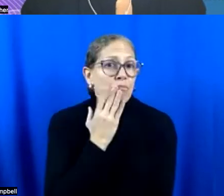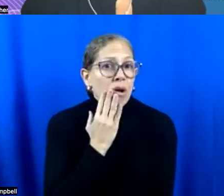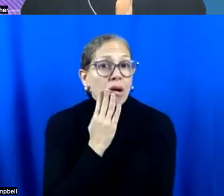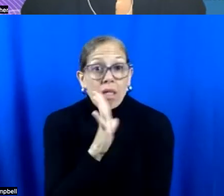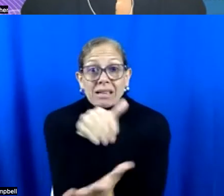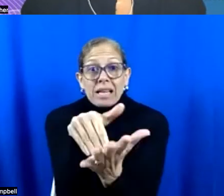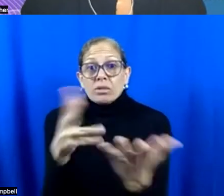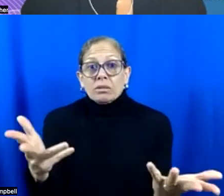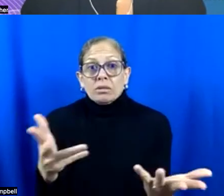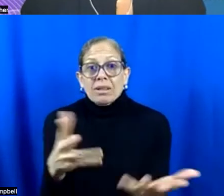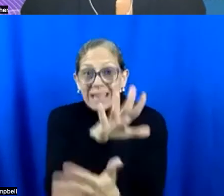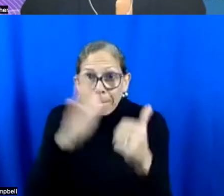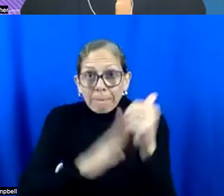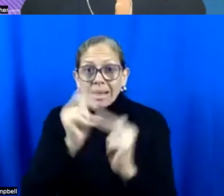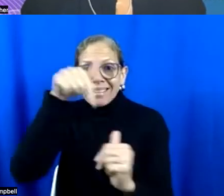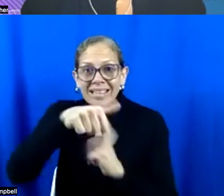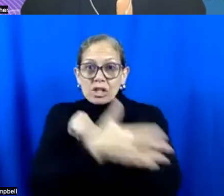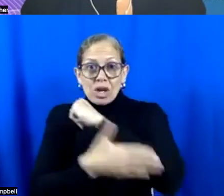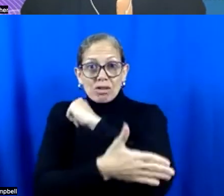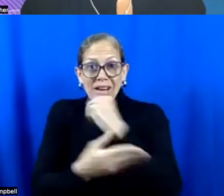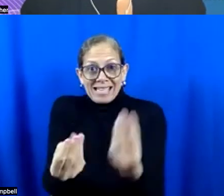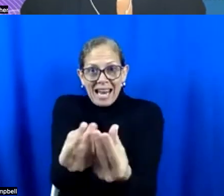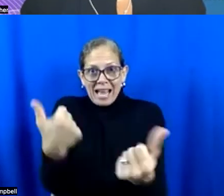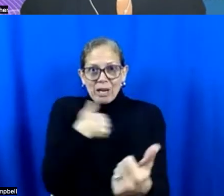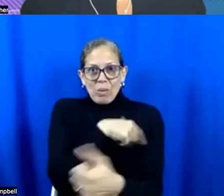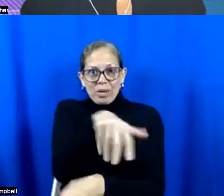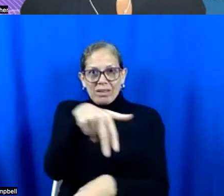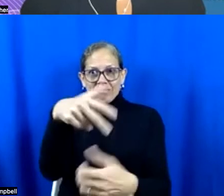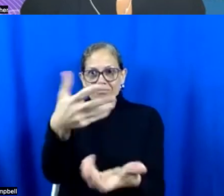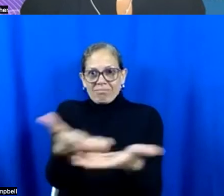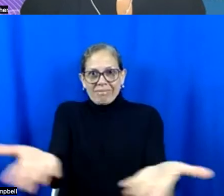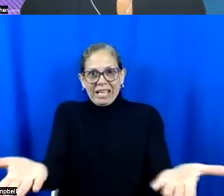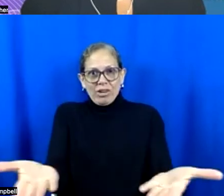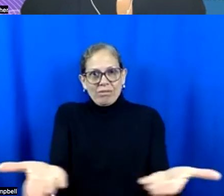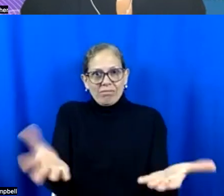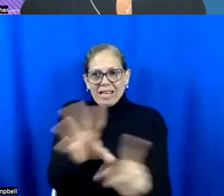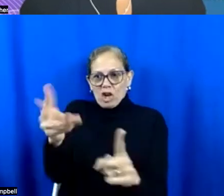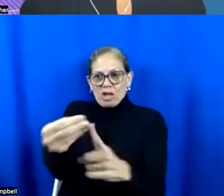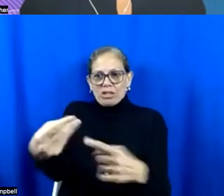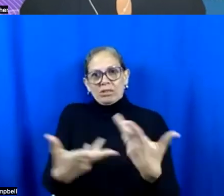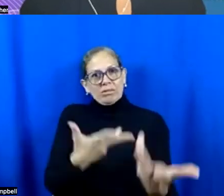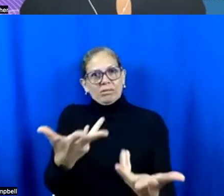folks built this country. It's the land we stand on. It's the culture, even outside of,